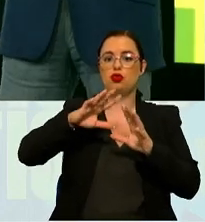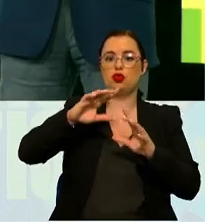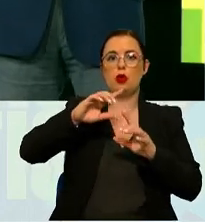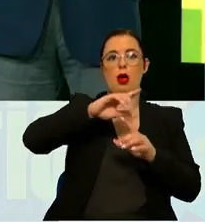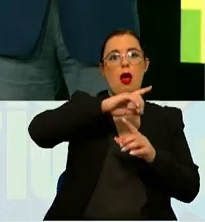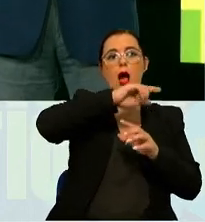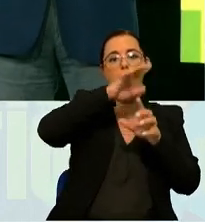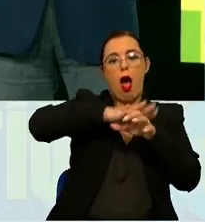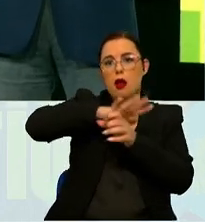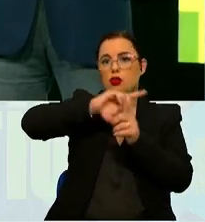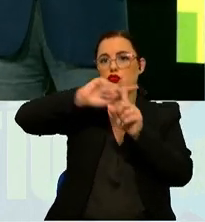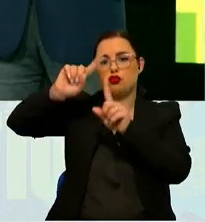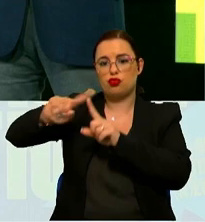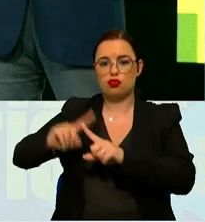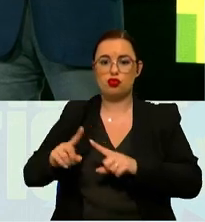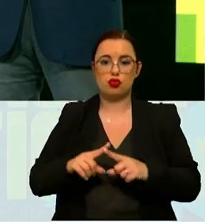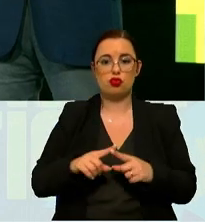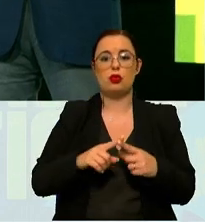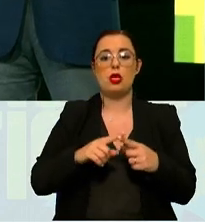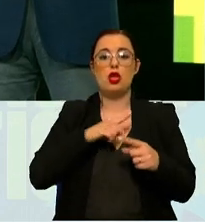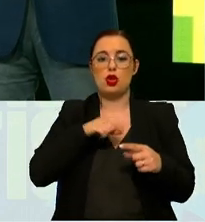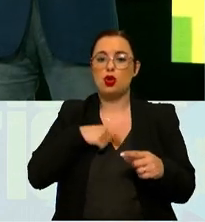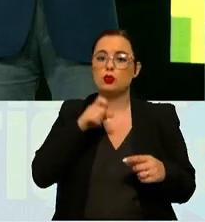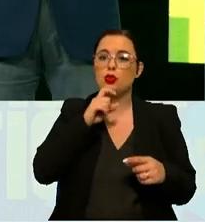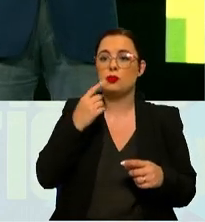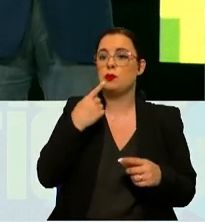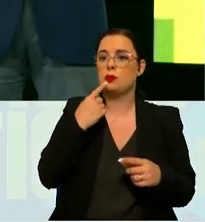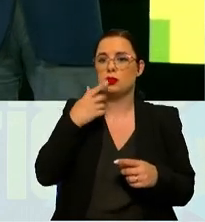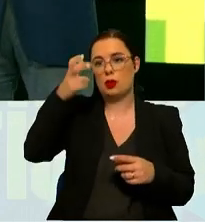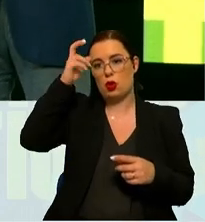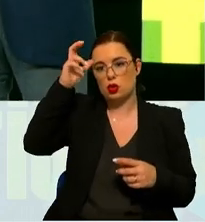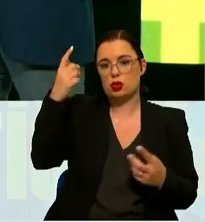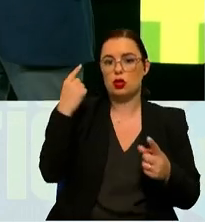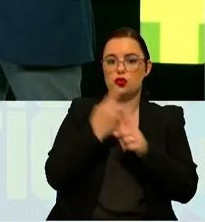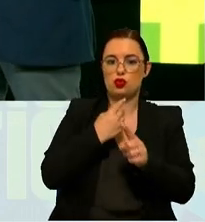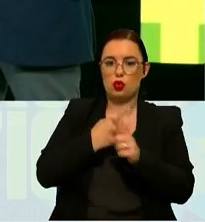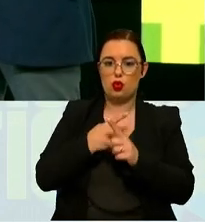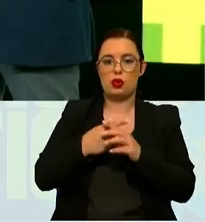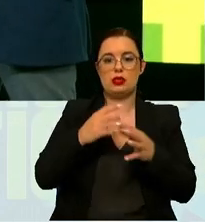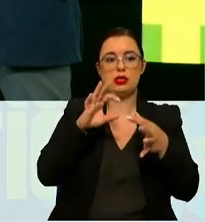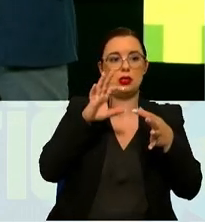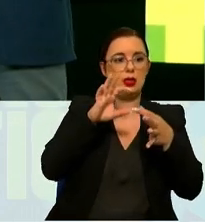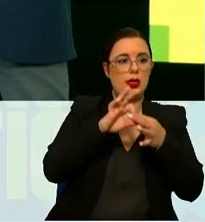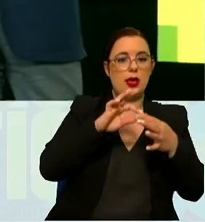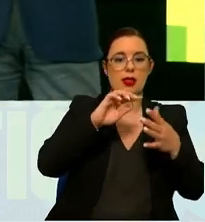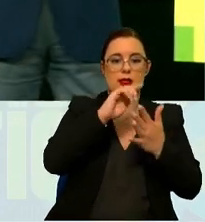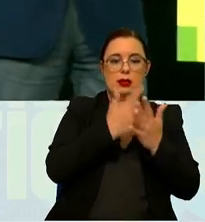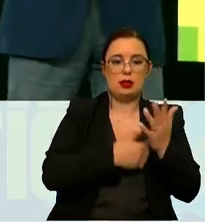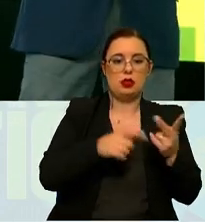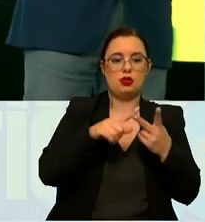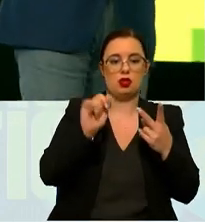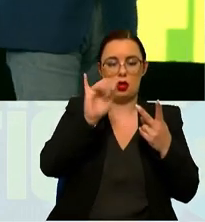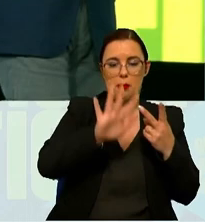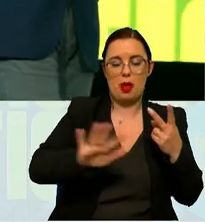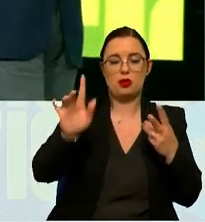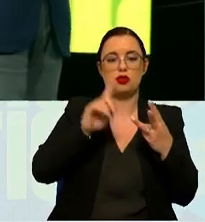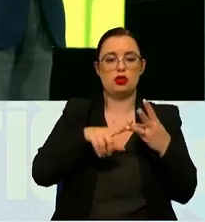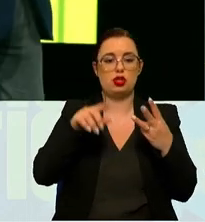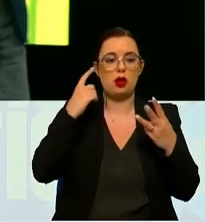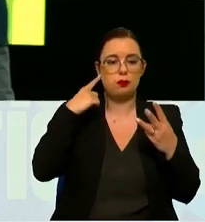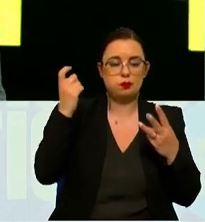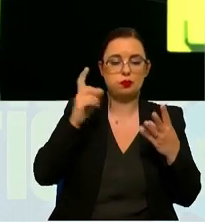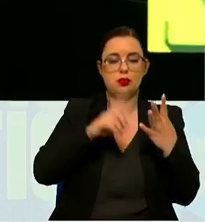work, with the ability to understand concepts across every single modality, be it text, images,